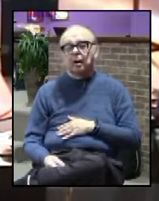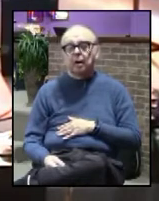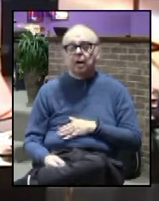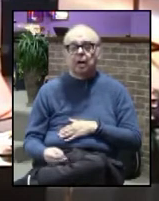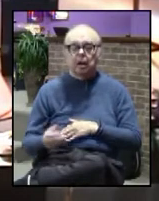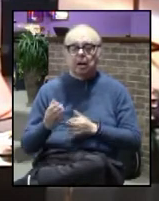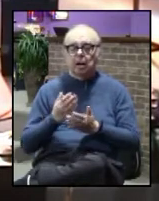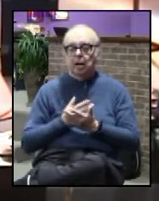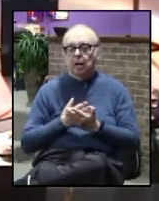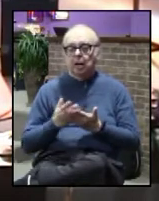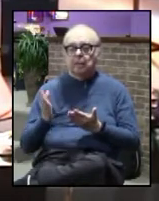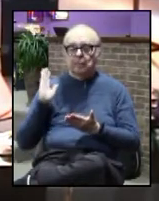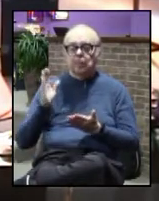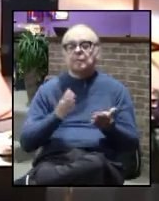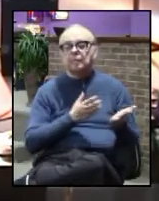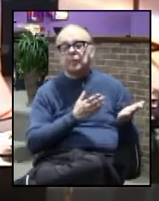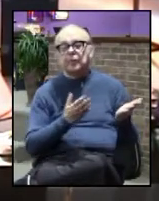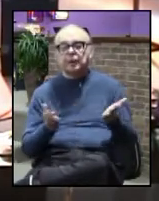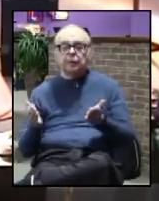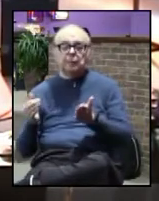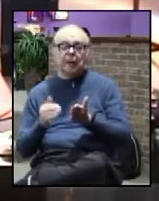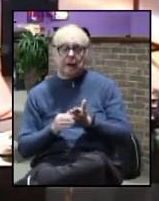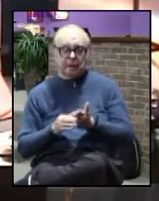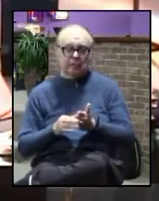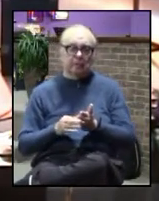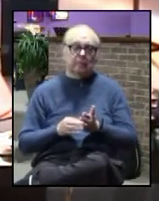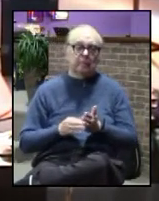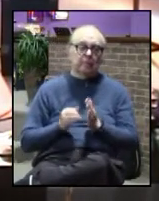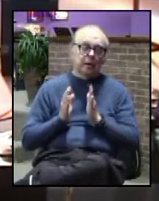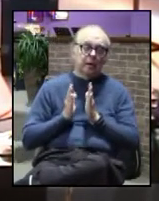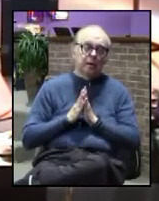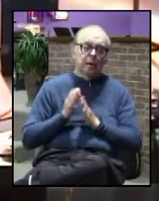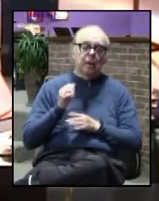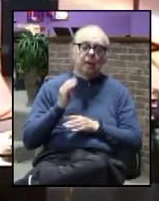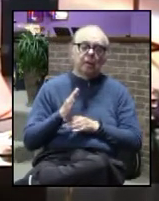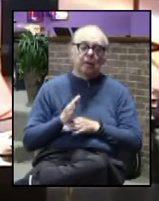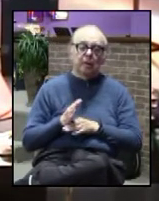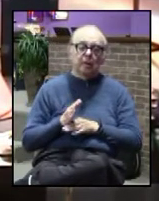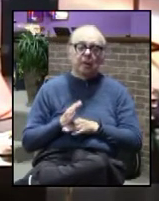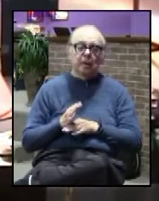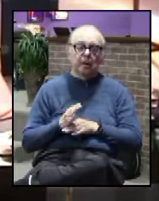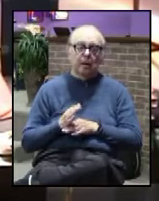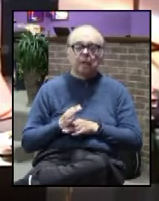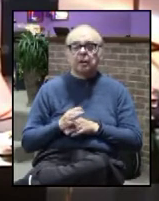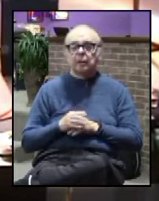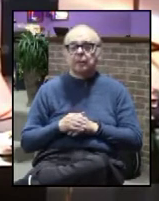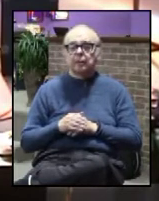And something is going to bring you back. And I pray to God it isn't something.